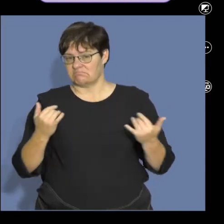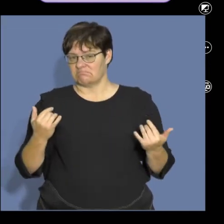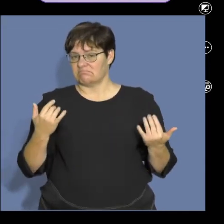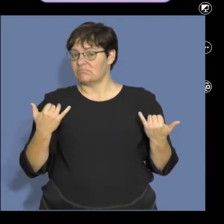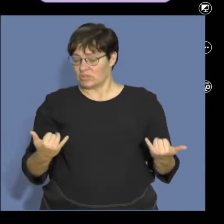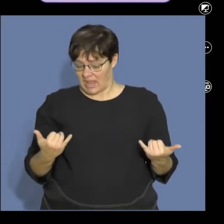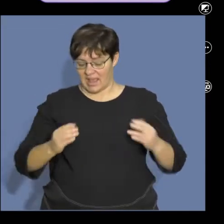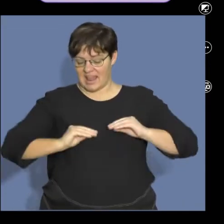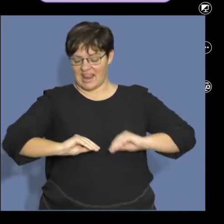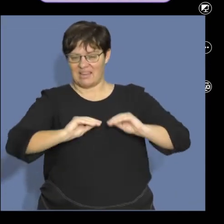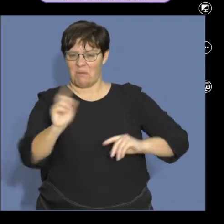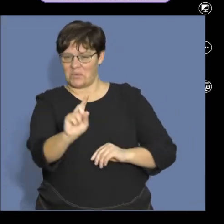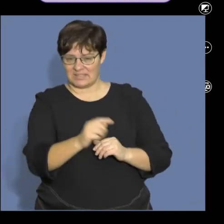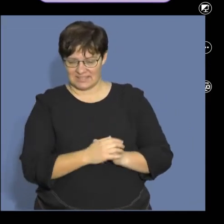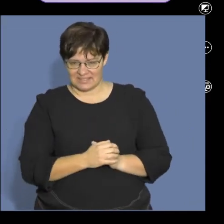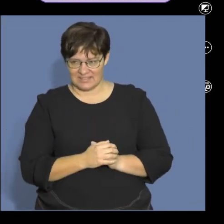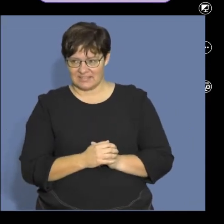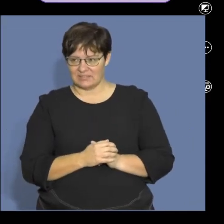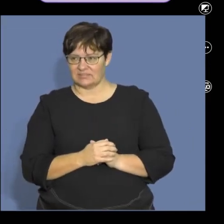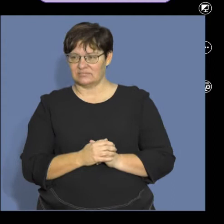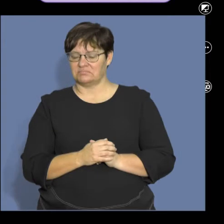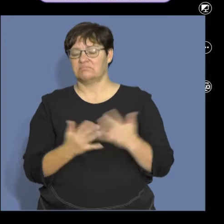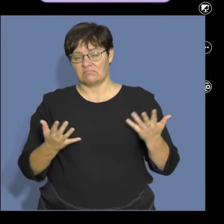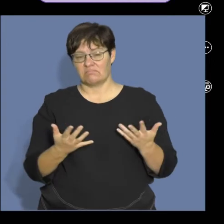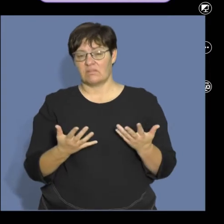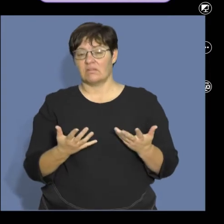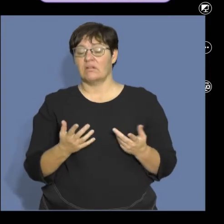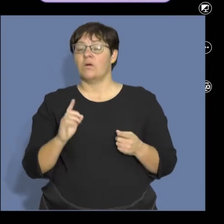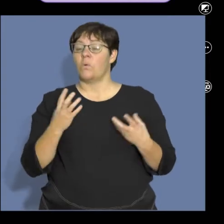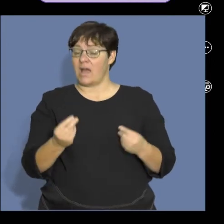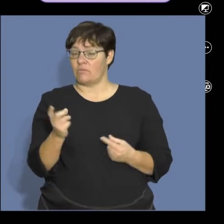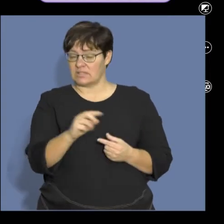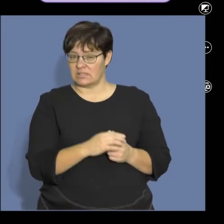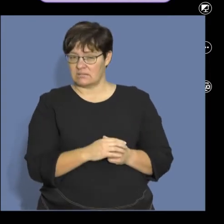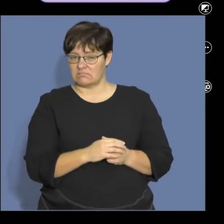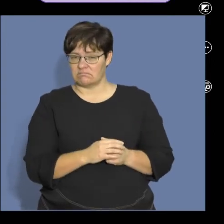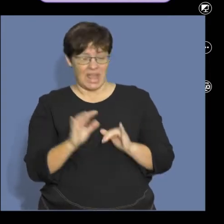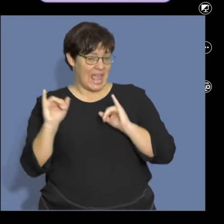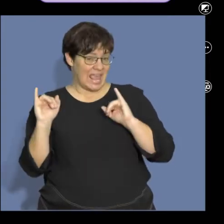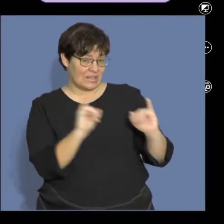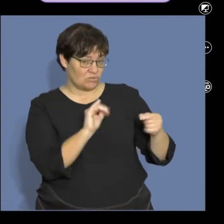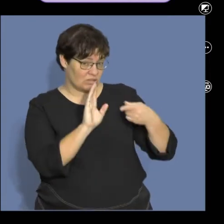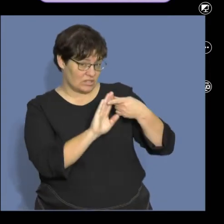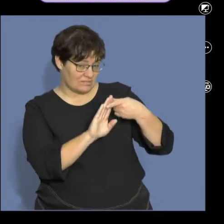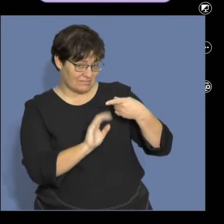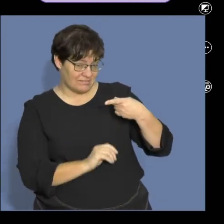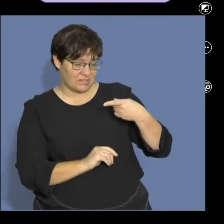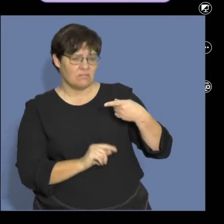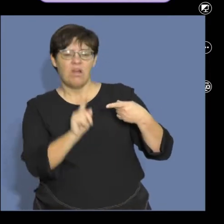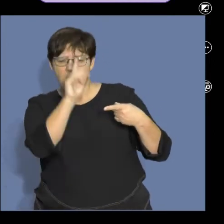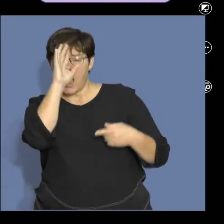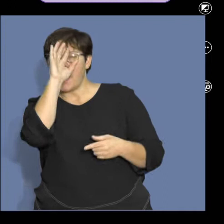to be doing in this lesson. So we're going to have a little bit of an introduction just